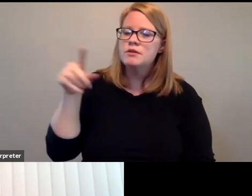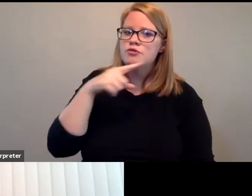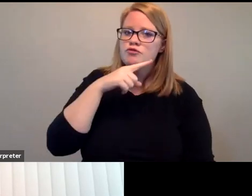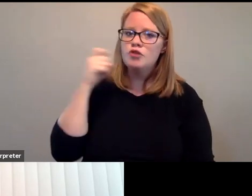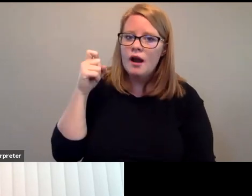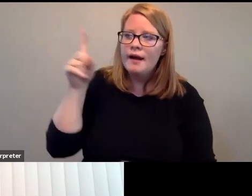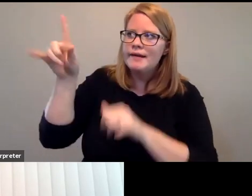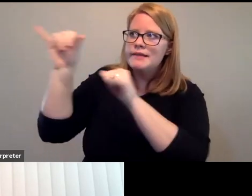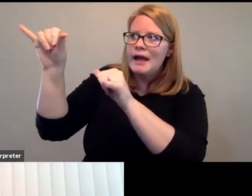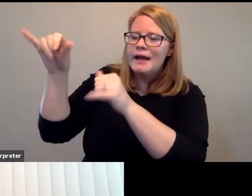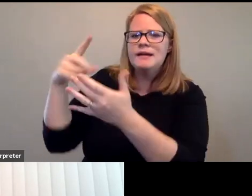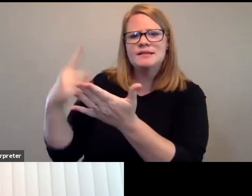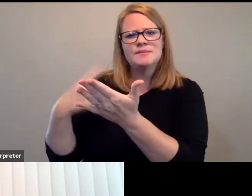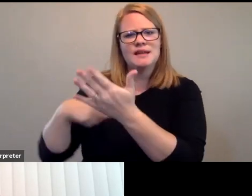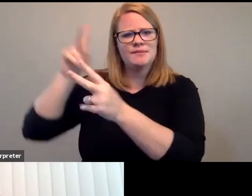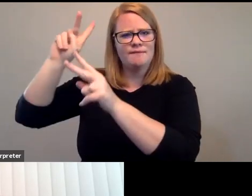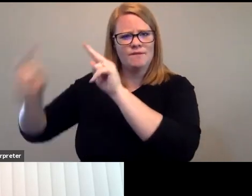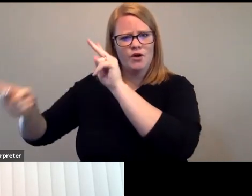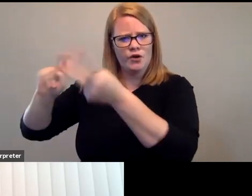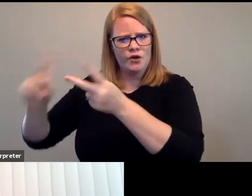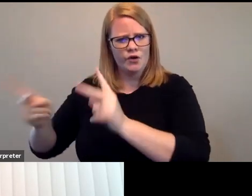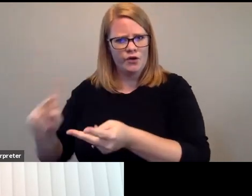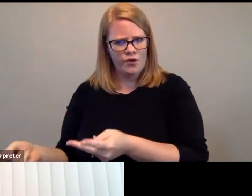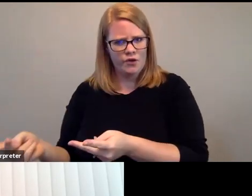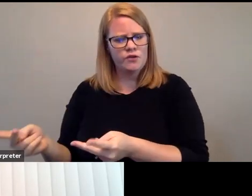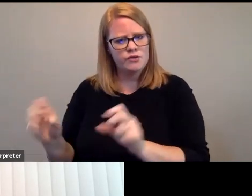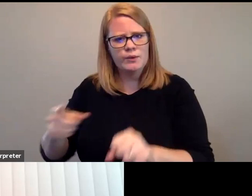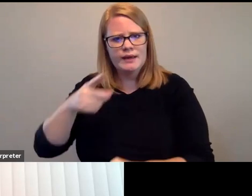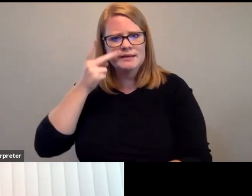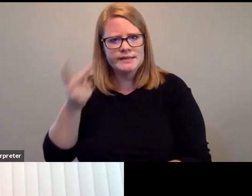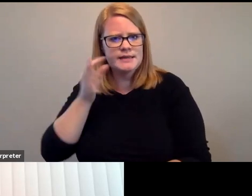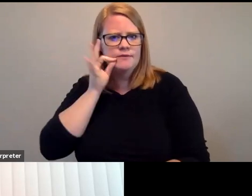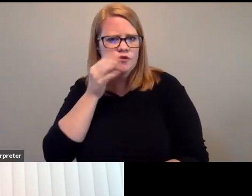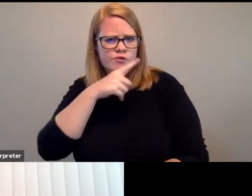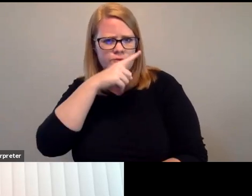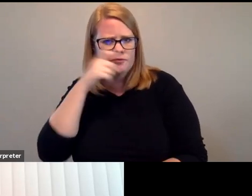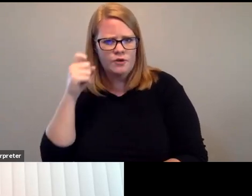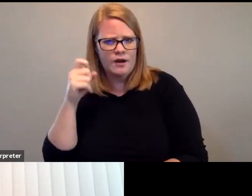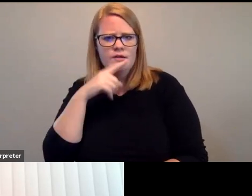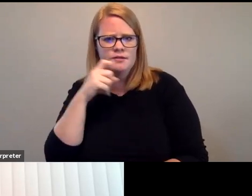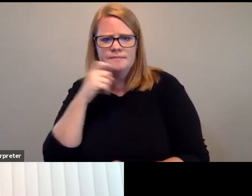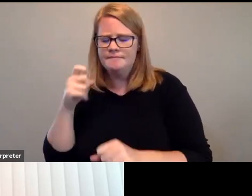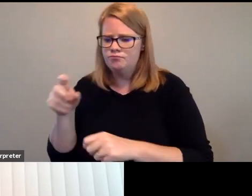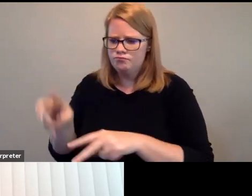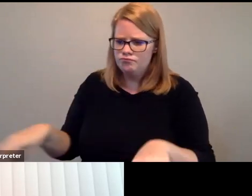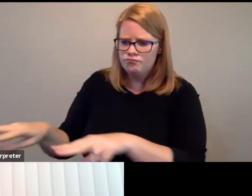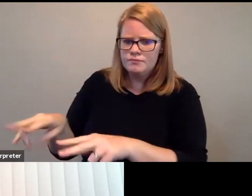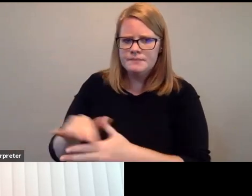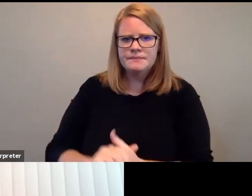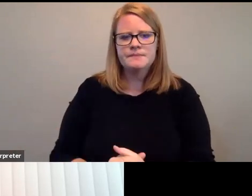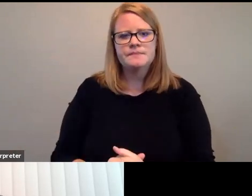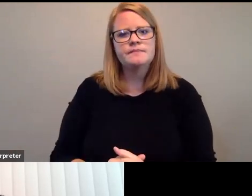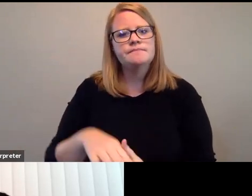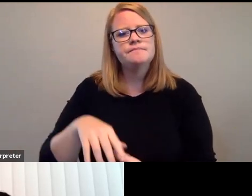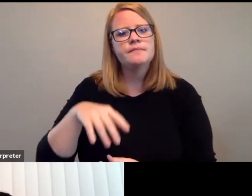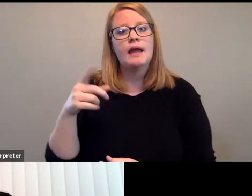the saguaro down at the base, but that's the process it goes through. And we pick it at every stage. So the only stage we don't pick it at